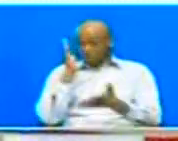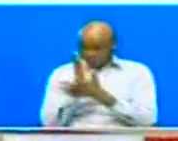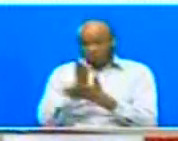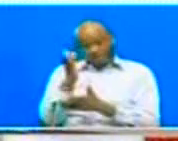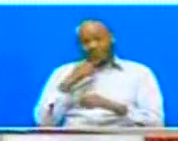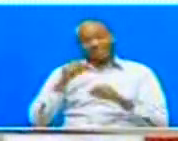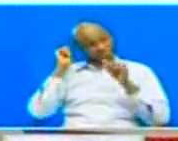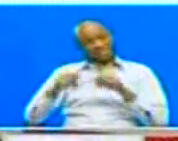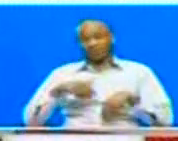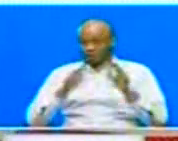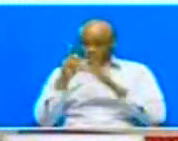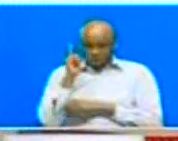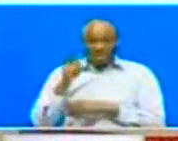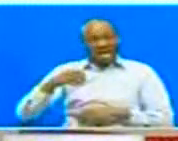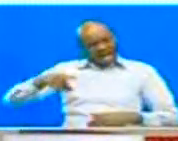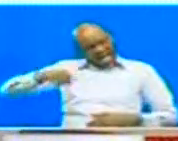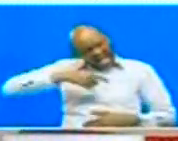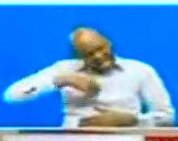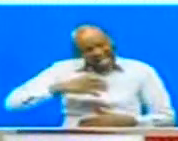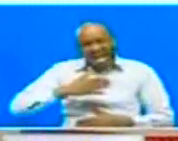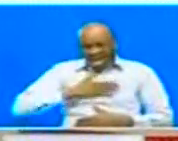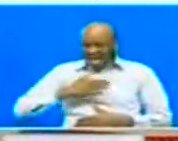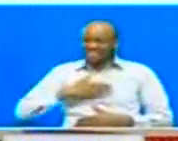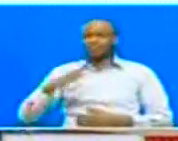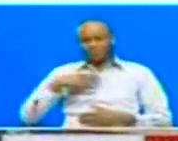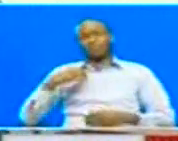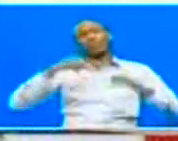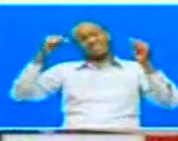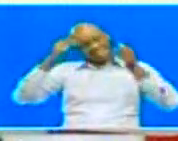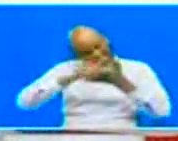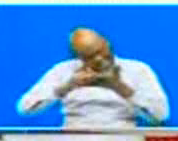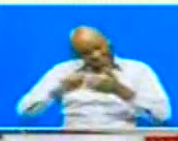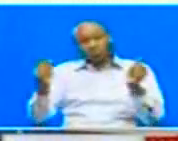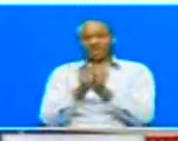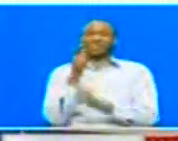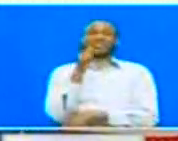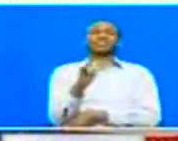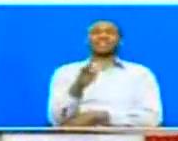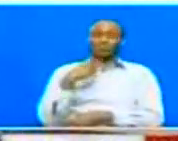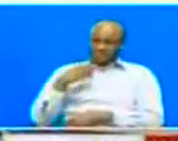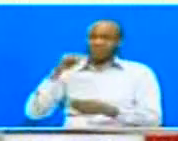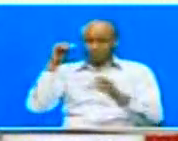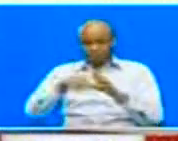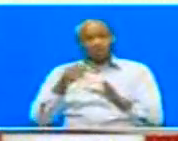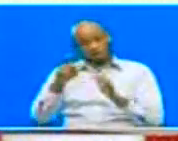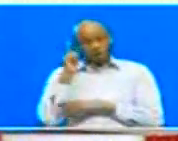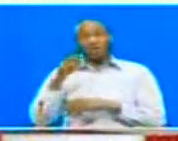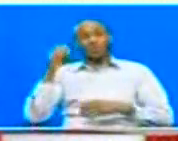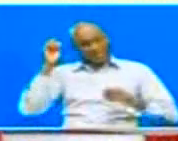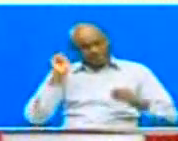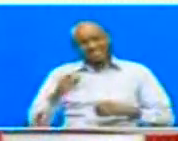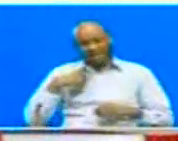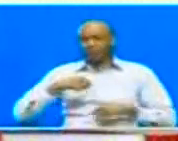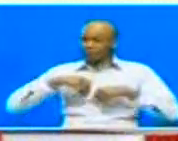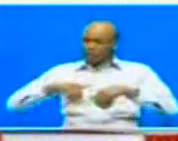We are the same people who have actually signed these these treaties. We have actually incorporated into our laws. So there is a process in